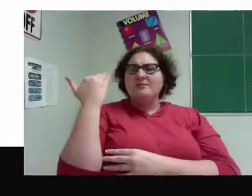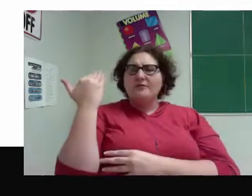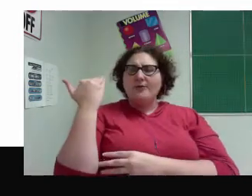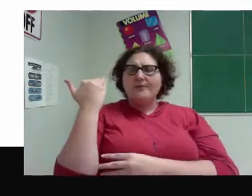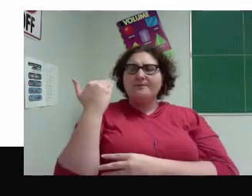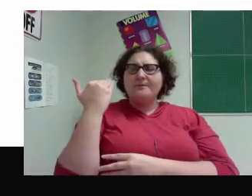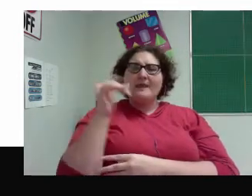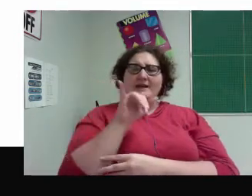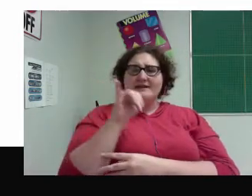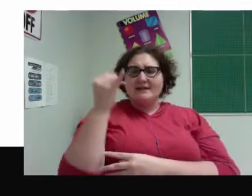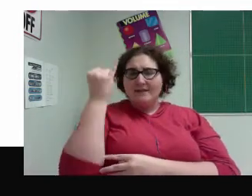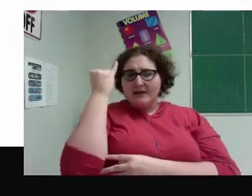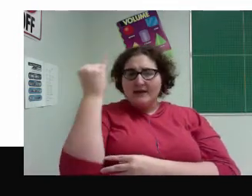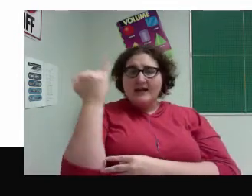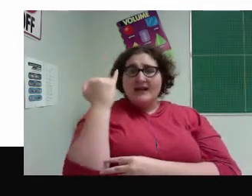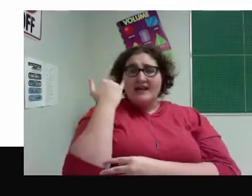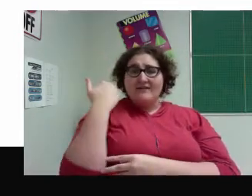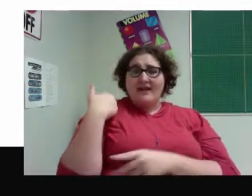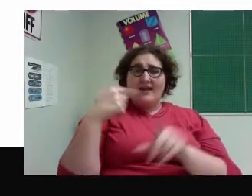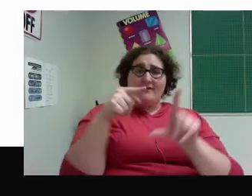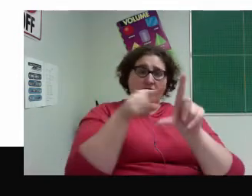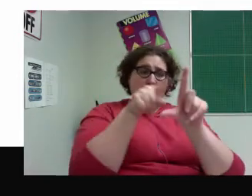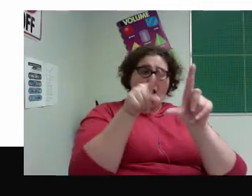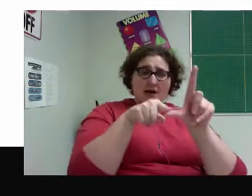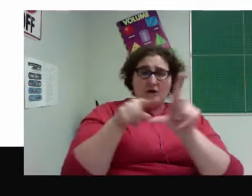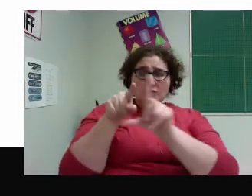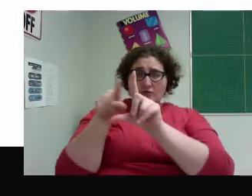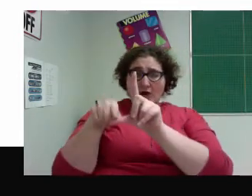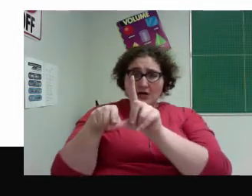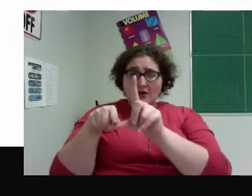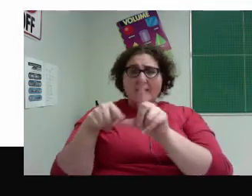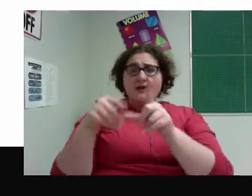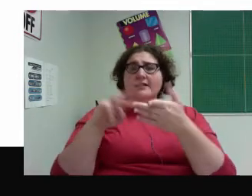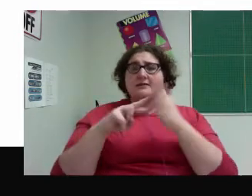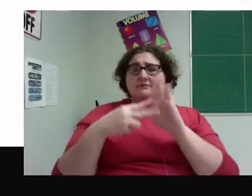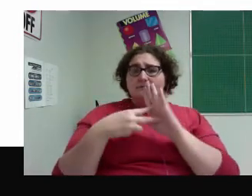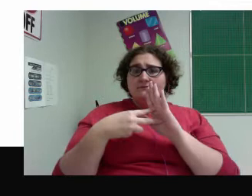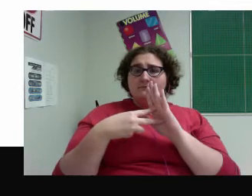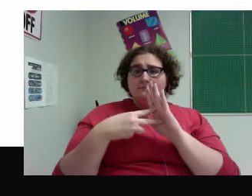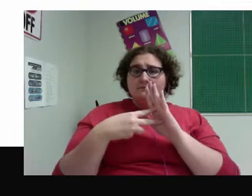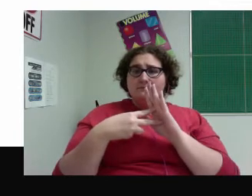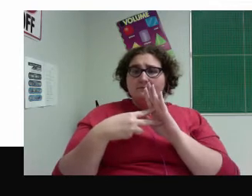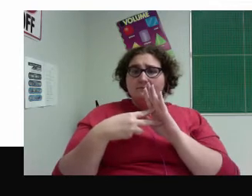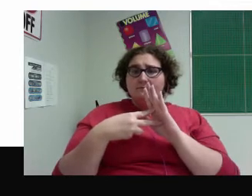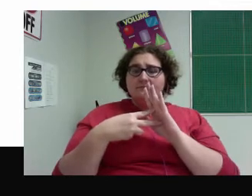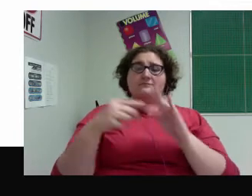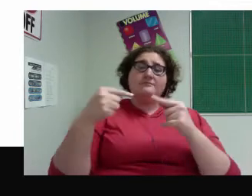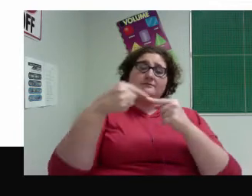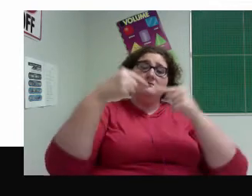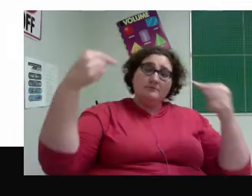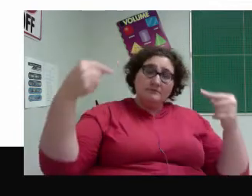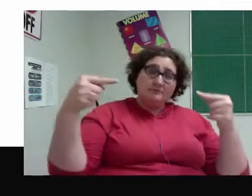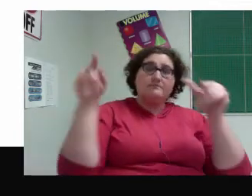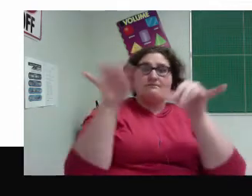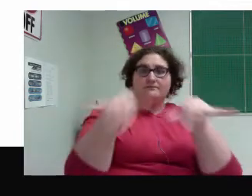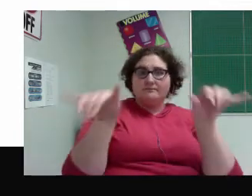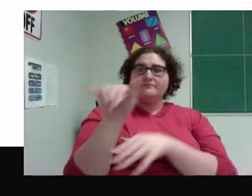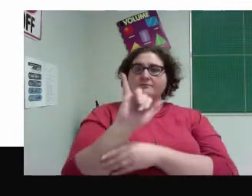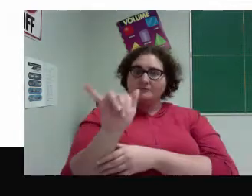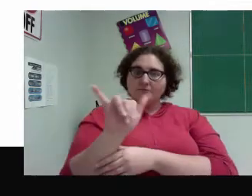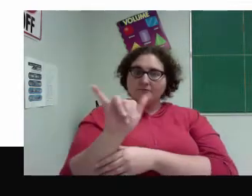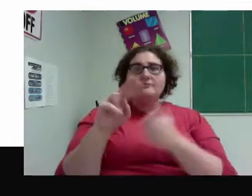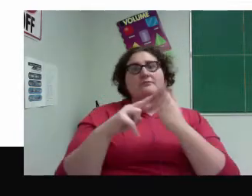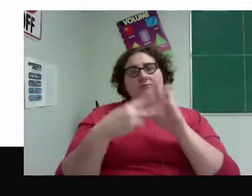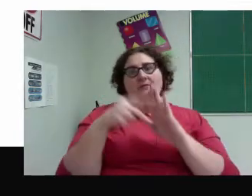here and here, that means that my corresponding angles are congruent. And if my corresponding angles are congruent, the lines have to be parallel.